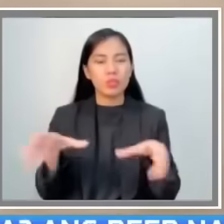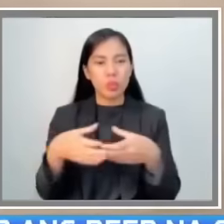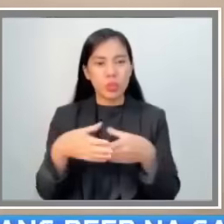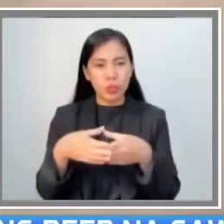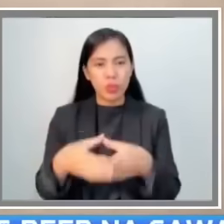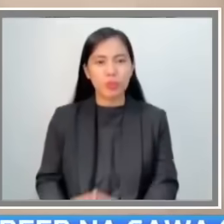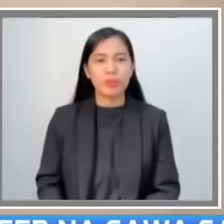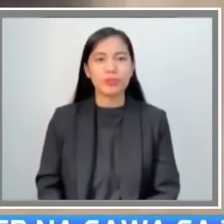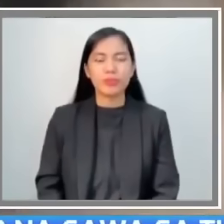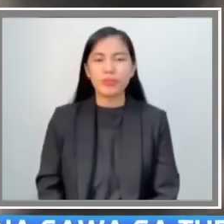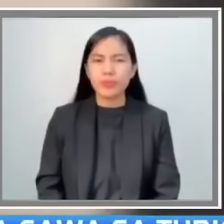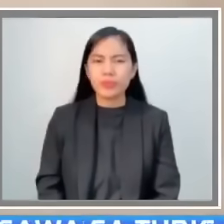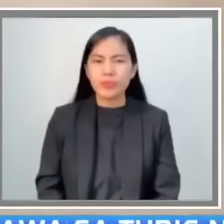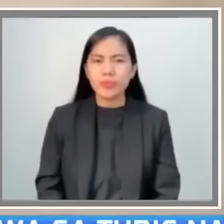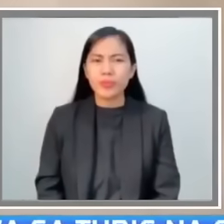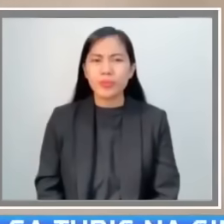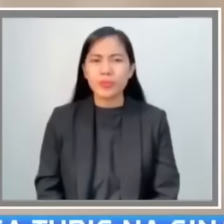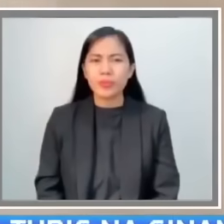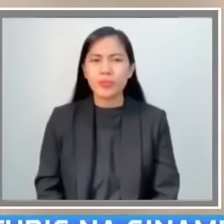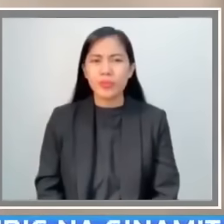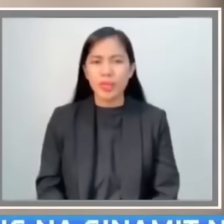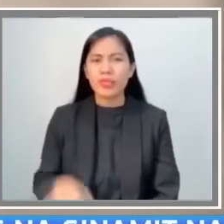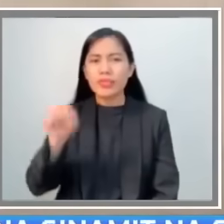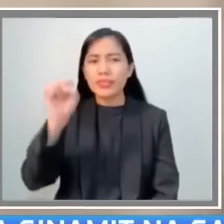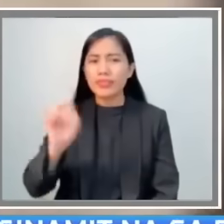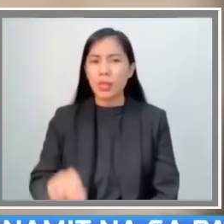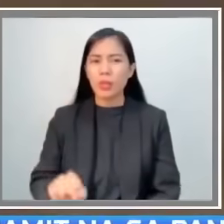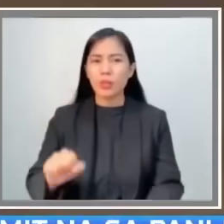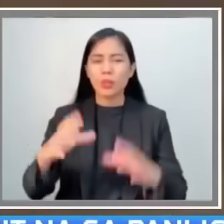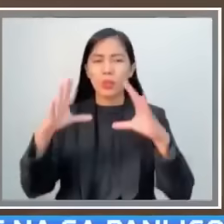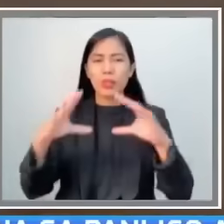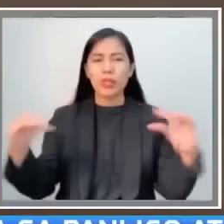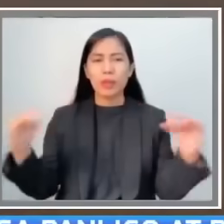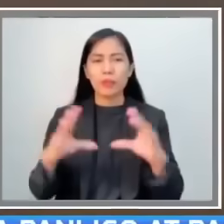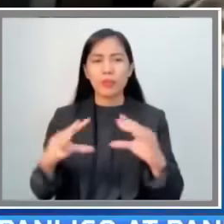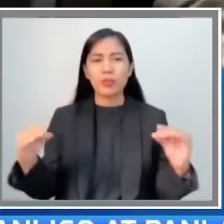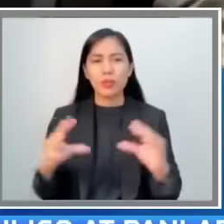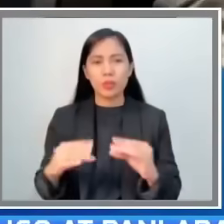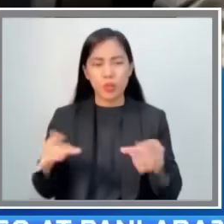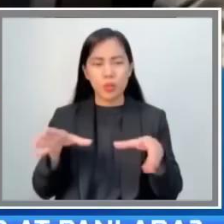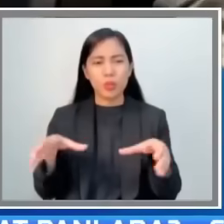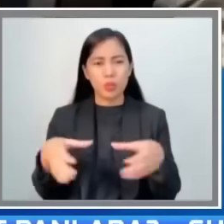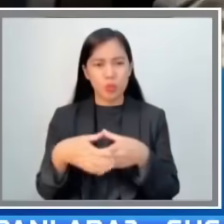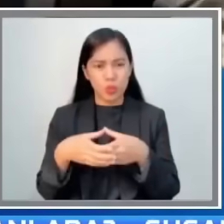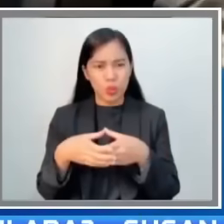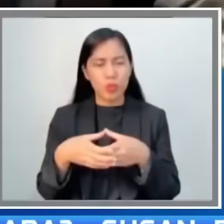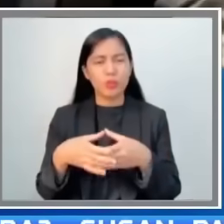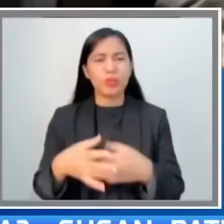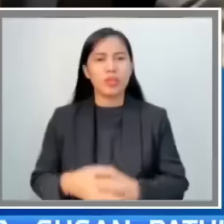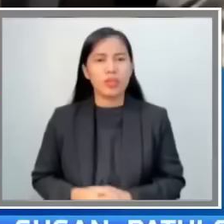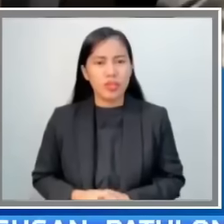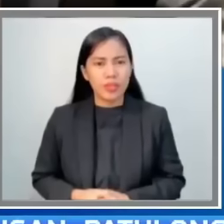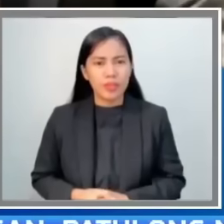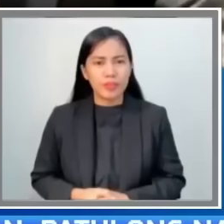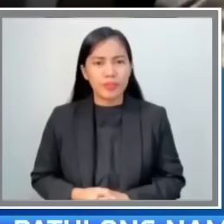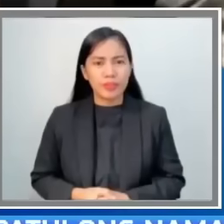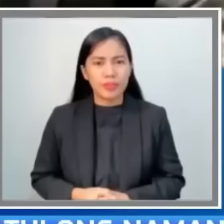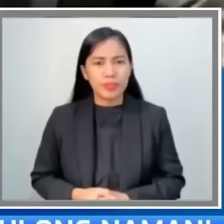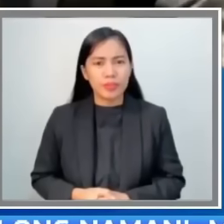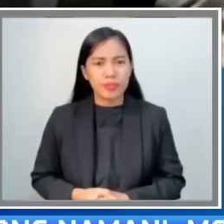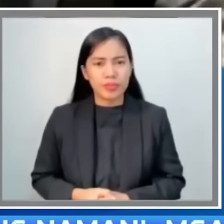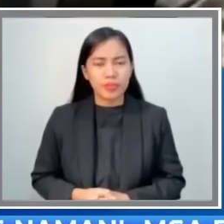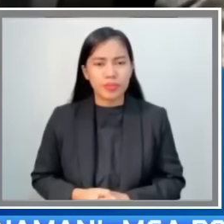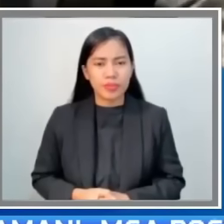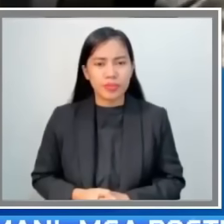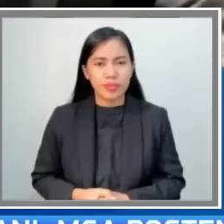Northern border in southern Lebanon, we have the Hezbollah who is controlling the entire area, not shooting rockets